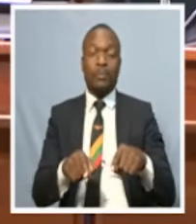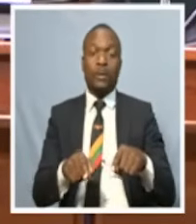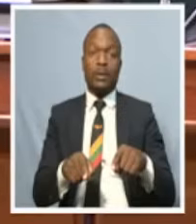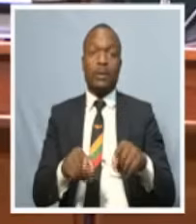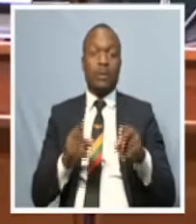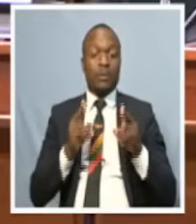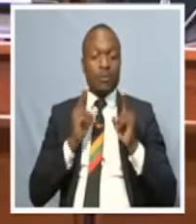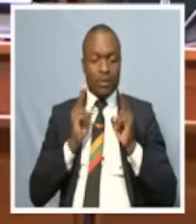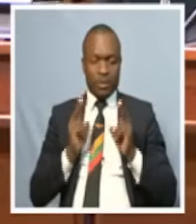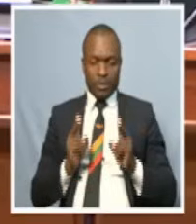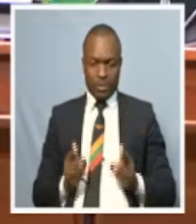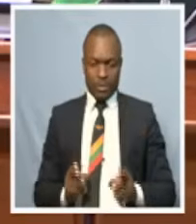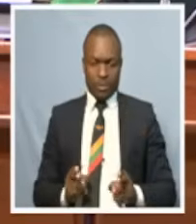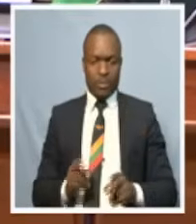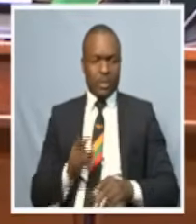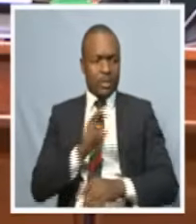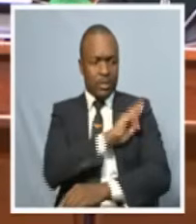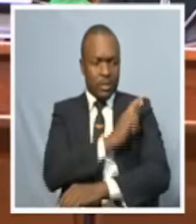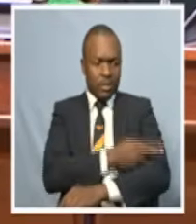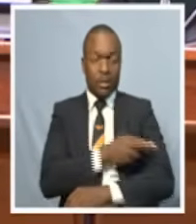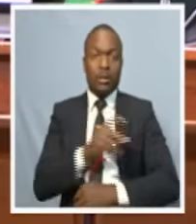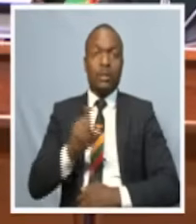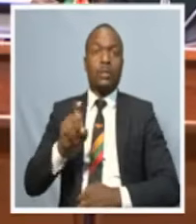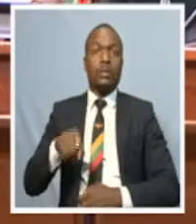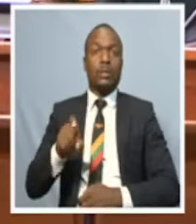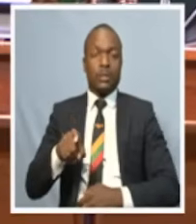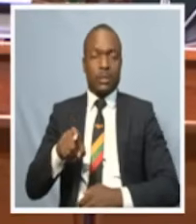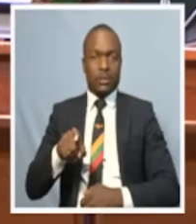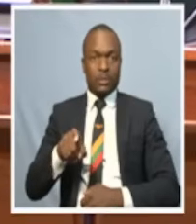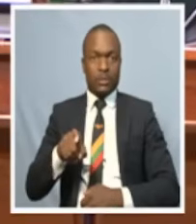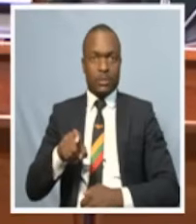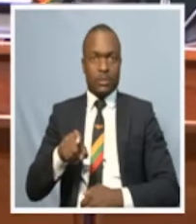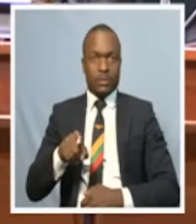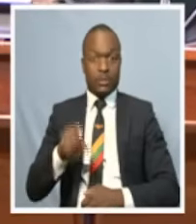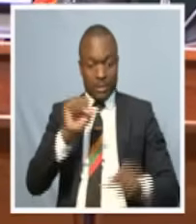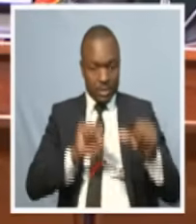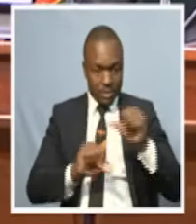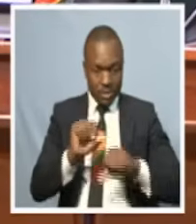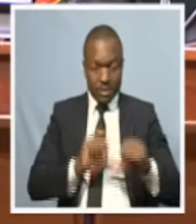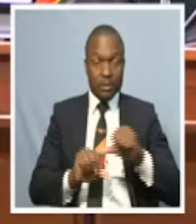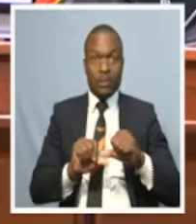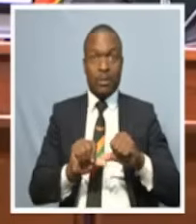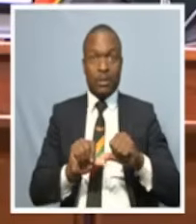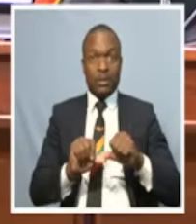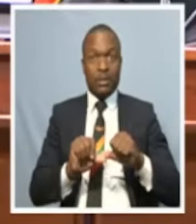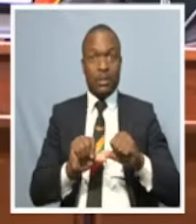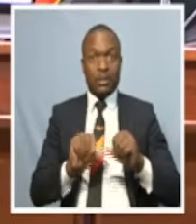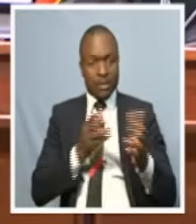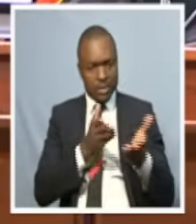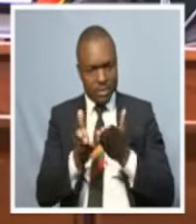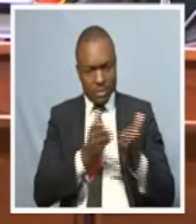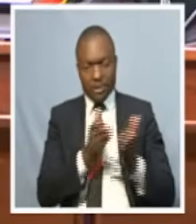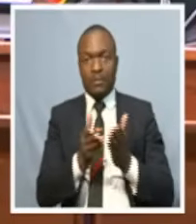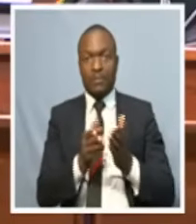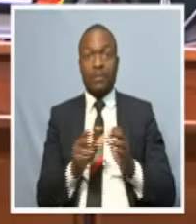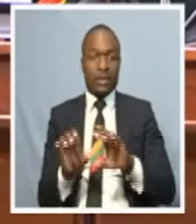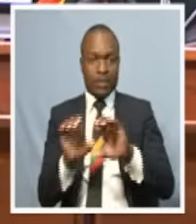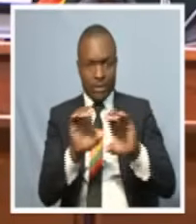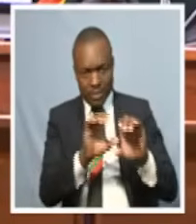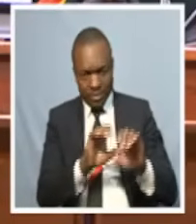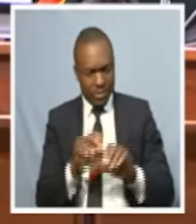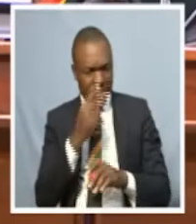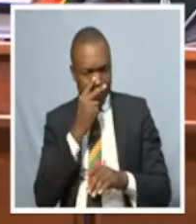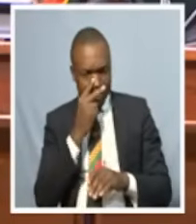resource needs assessment undertaken by the service, which identified critical